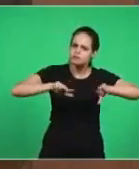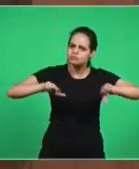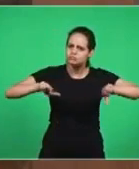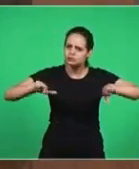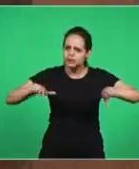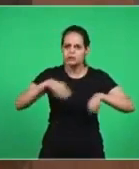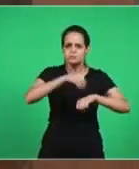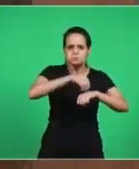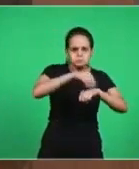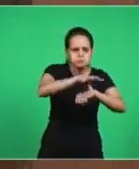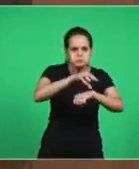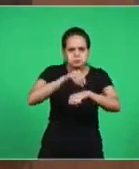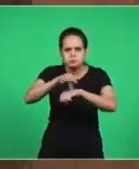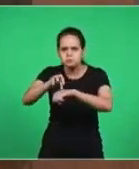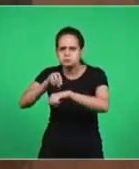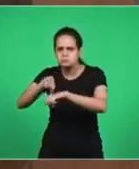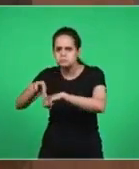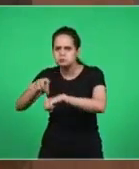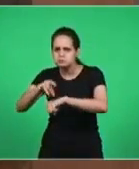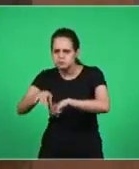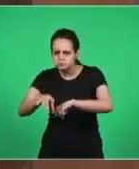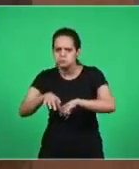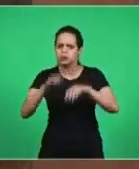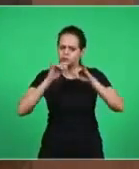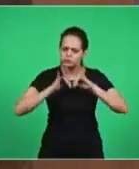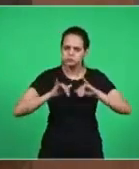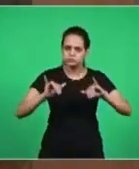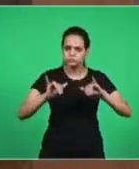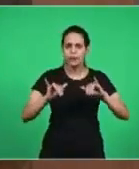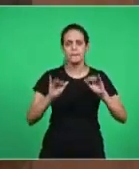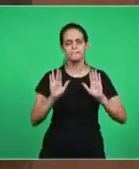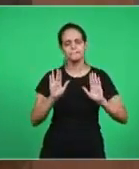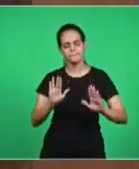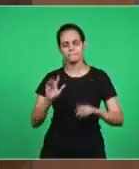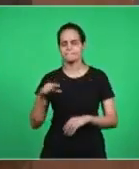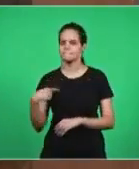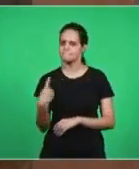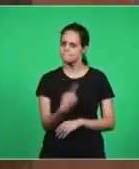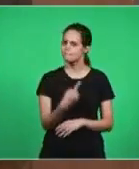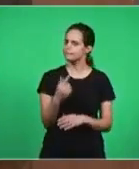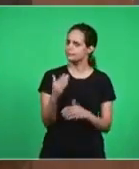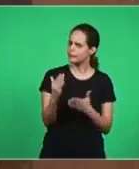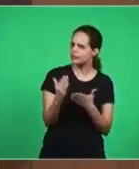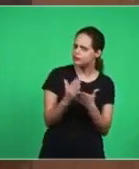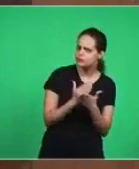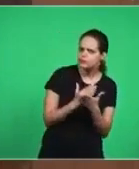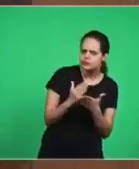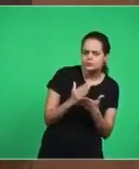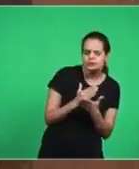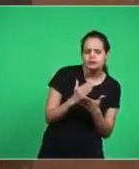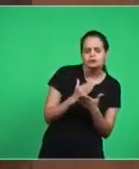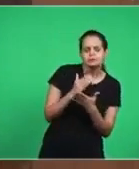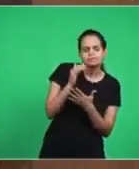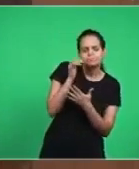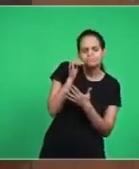We should be speaking about this, but however, we have a couple of restrictions regarding what we are going to do